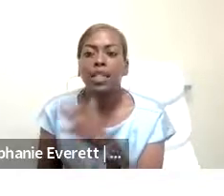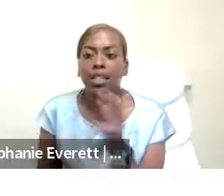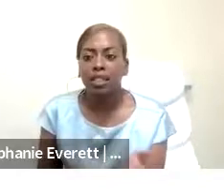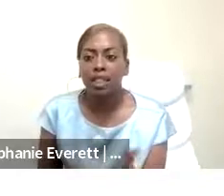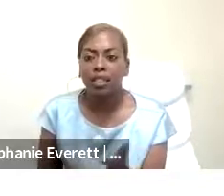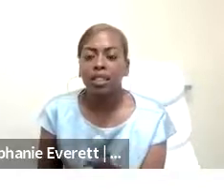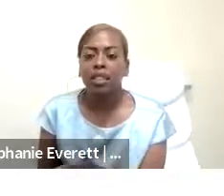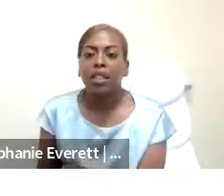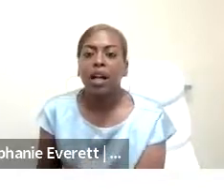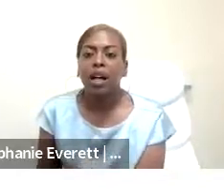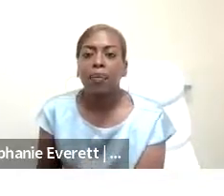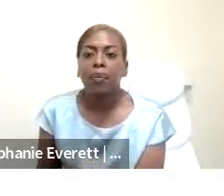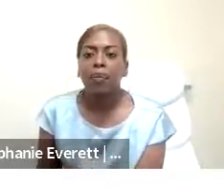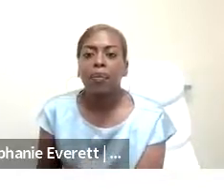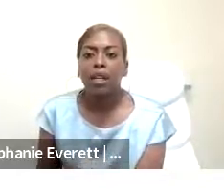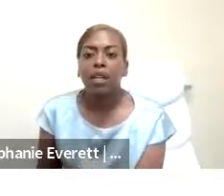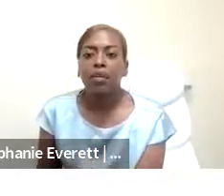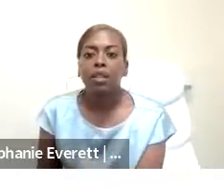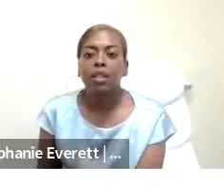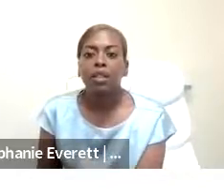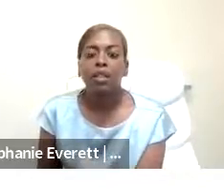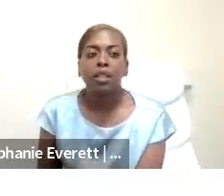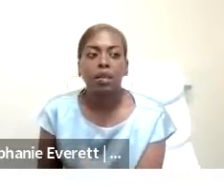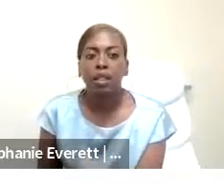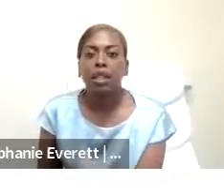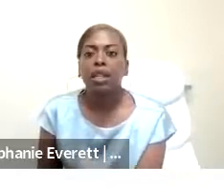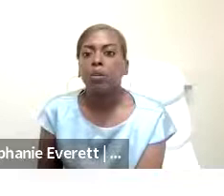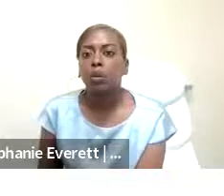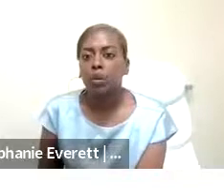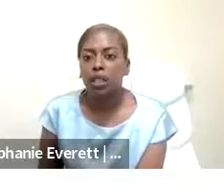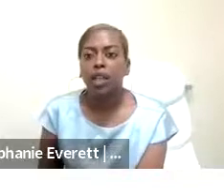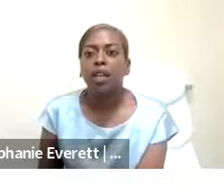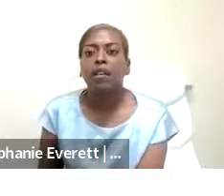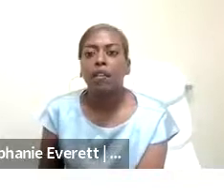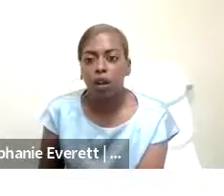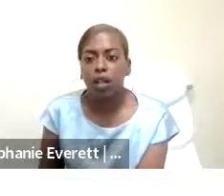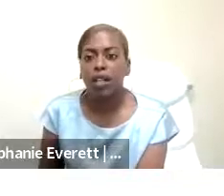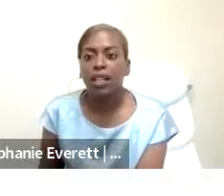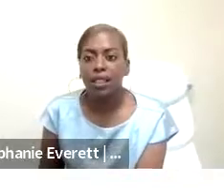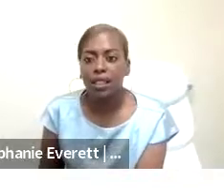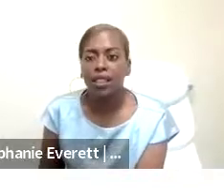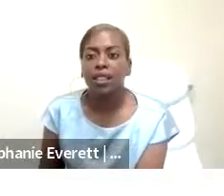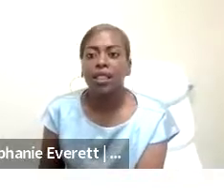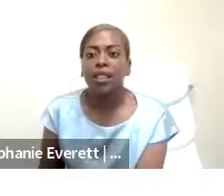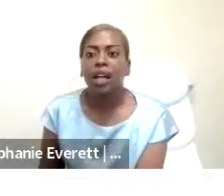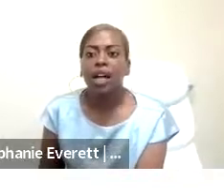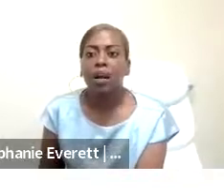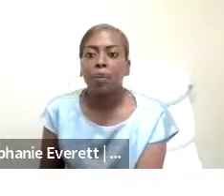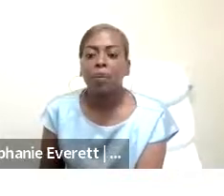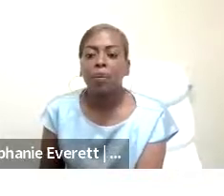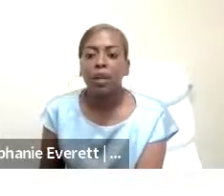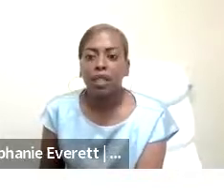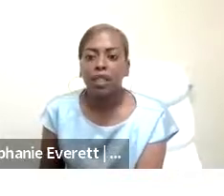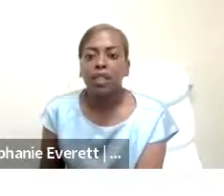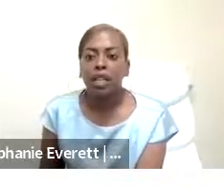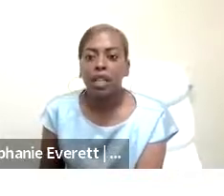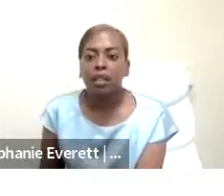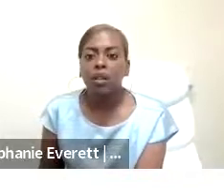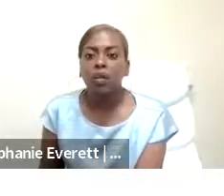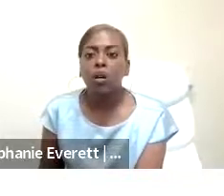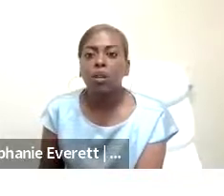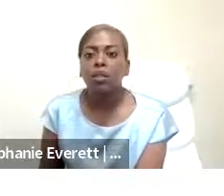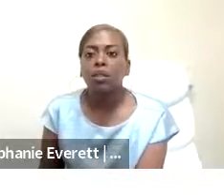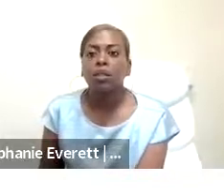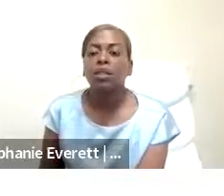board at a later date. But it was something that we were looking at 4 o'clock last night. But I did